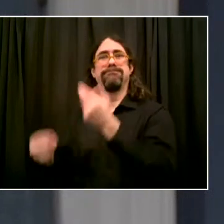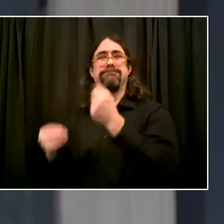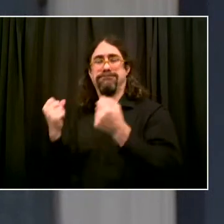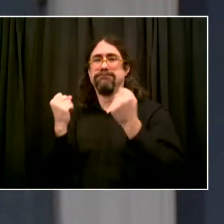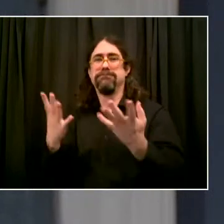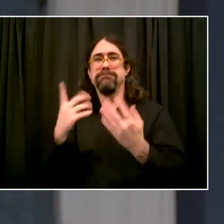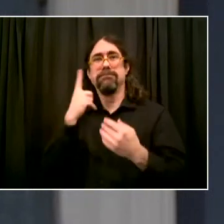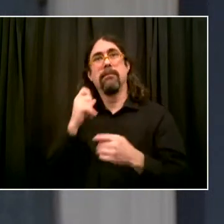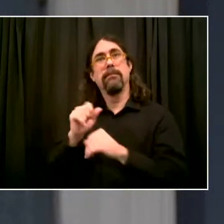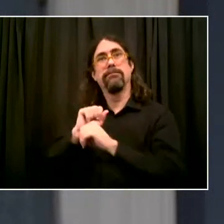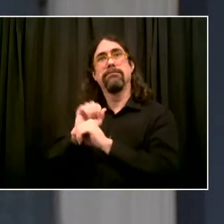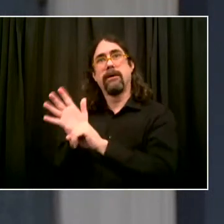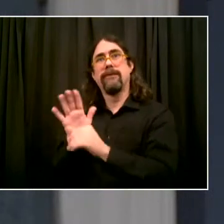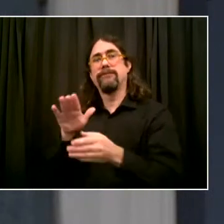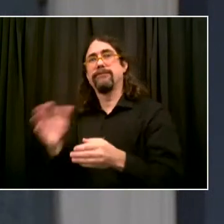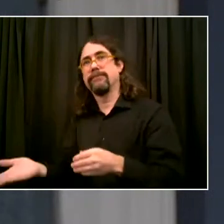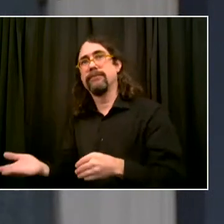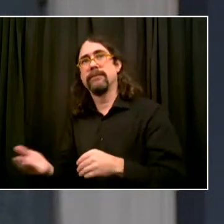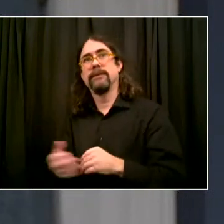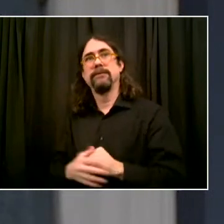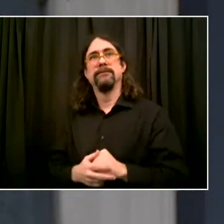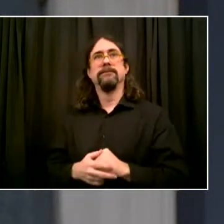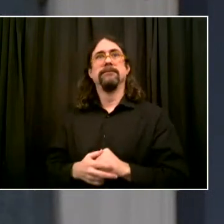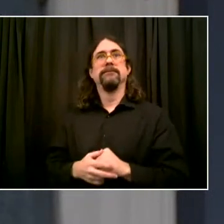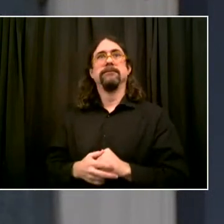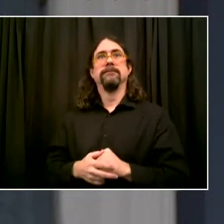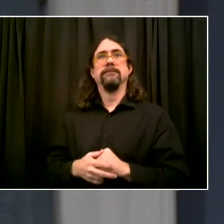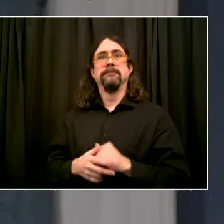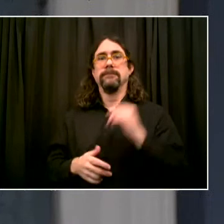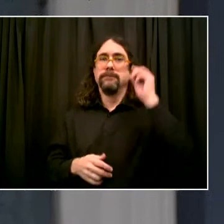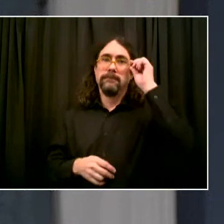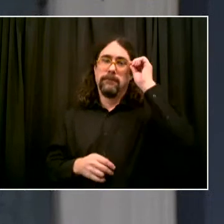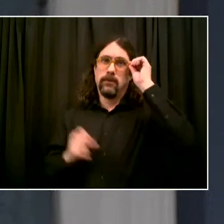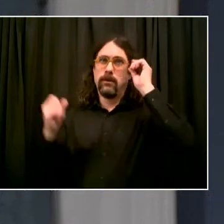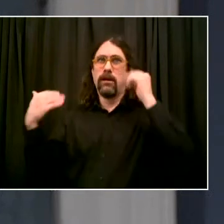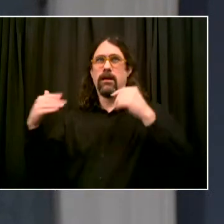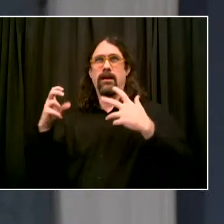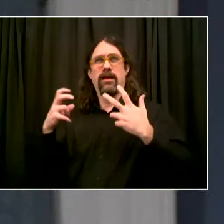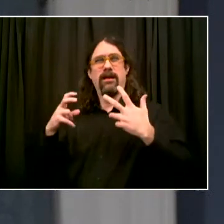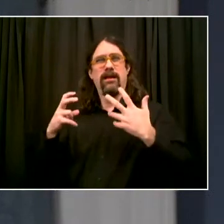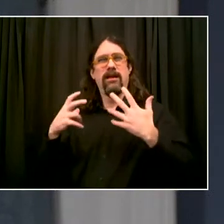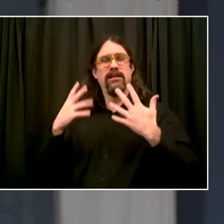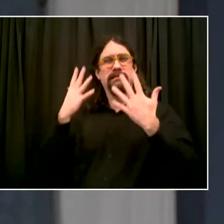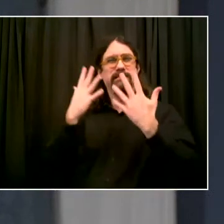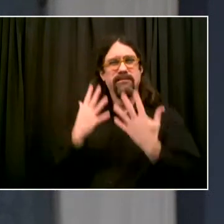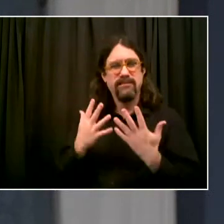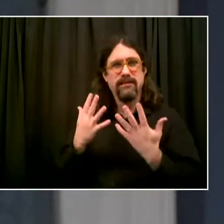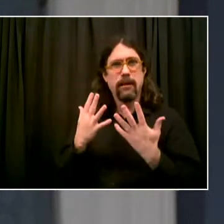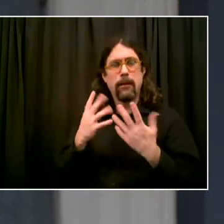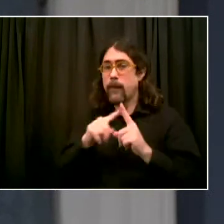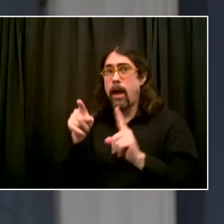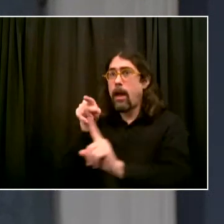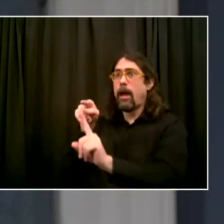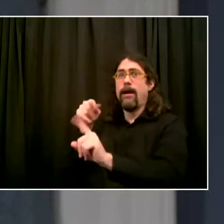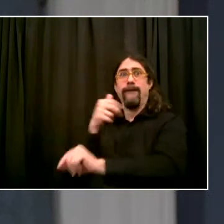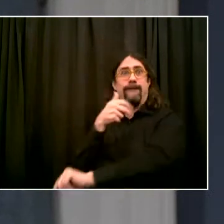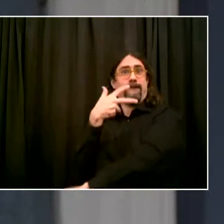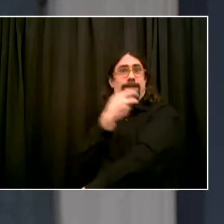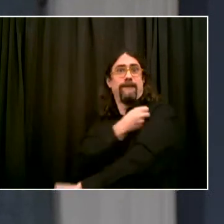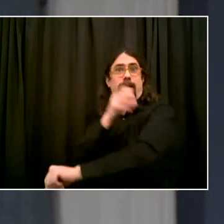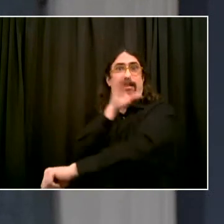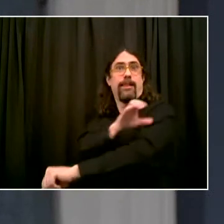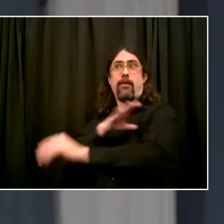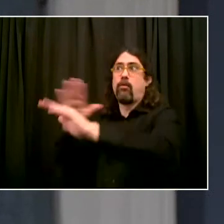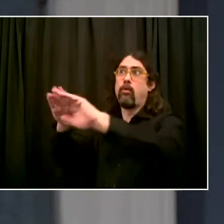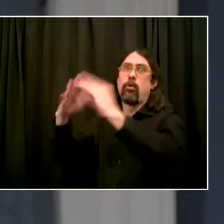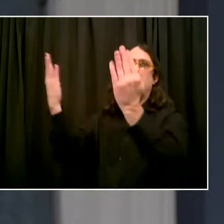Ms. Kenner escorted her neighbor downstairs bright and early. She was the first to get her shot. This is why I do this work, and